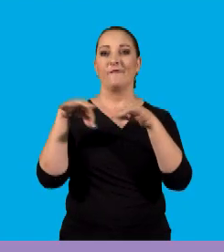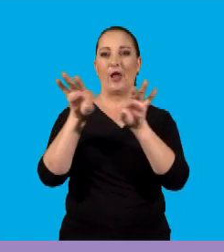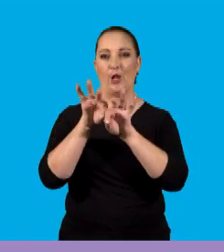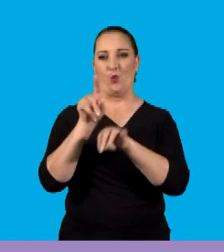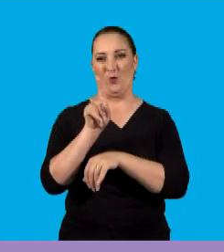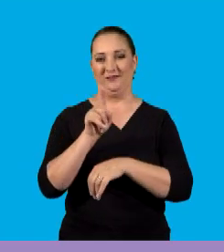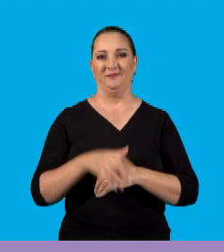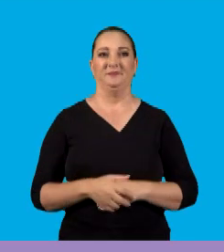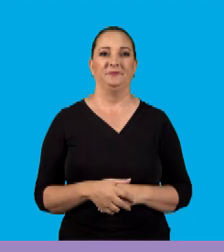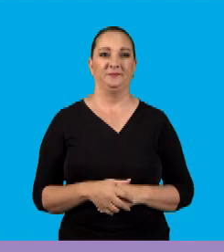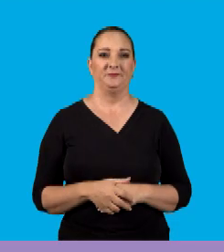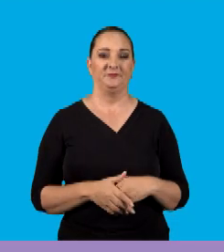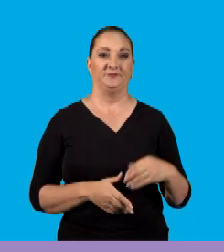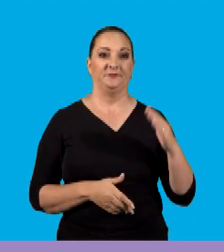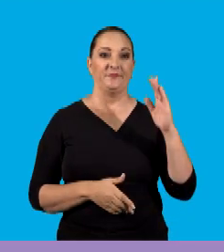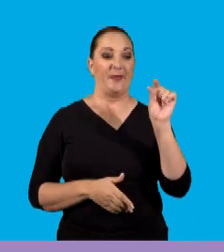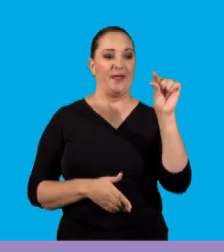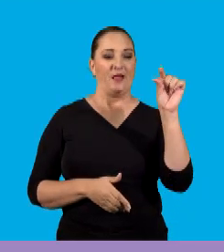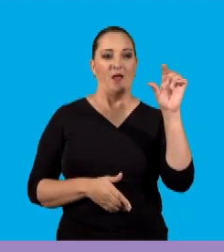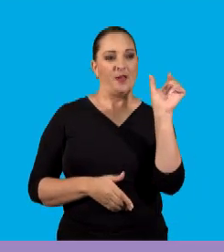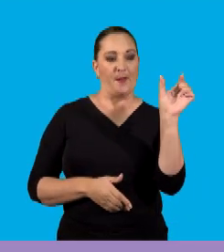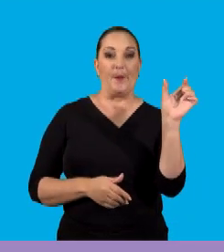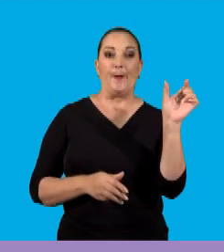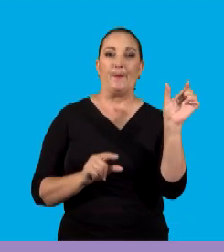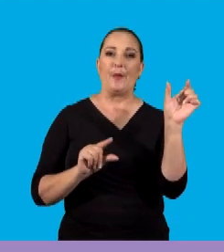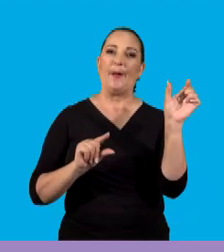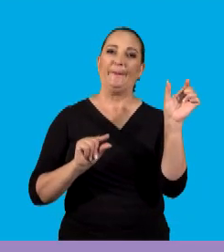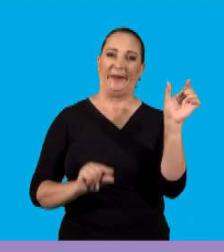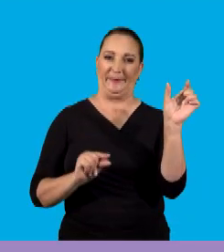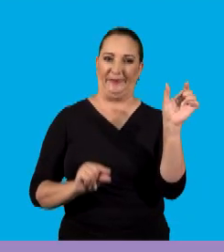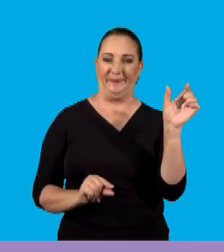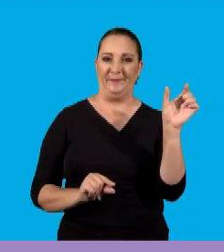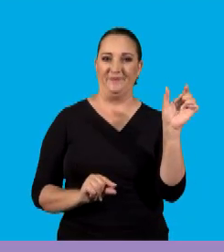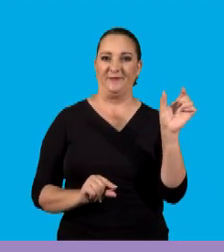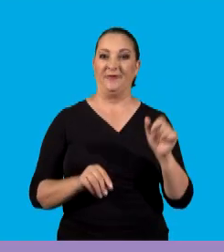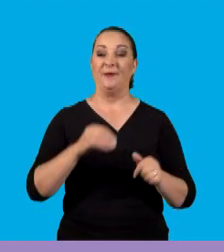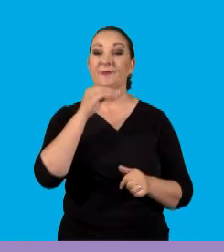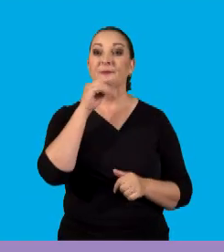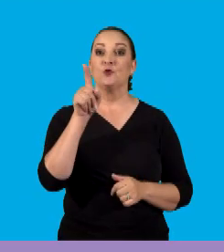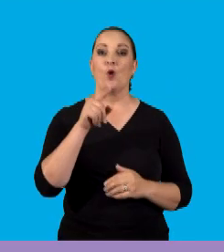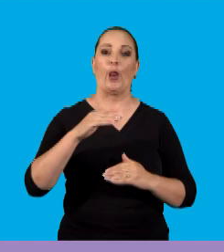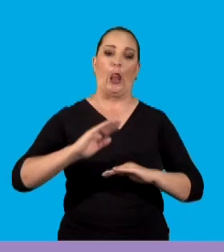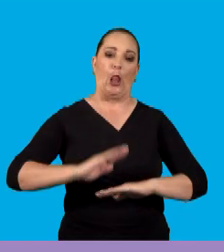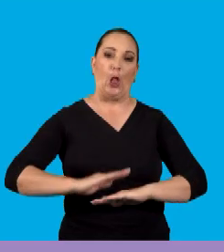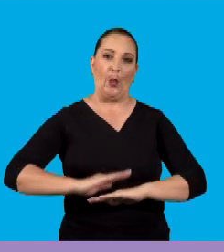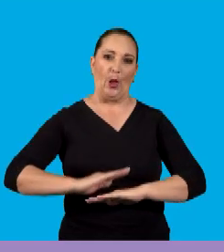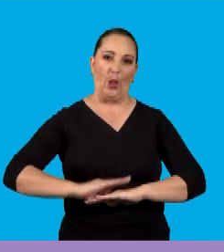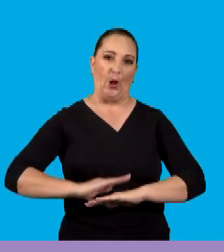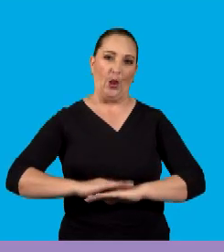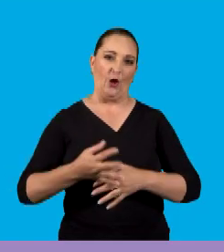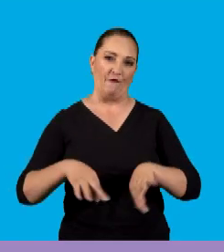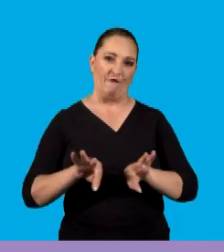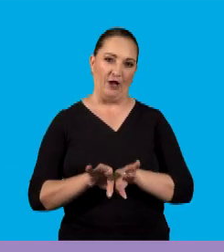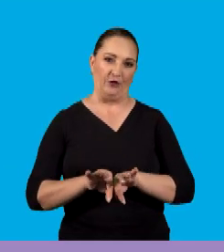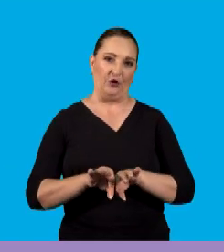value vertically on a graph. And then the minimum point of a graph